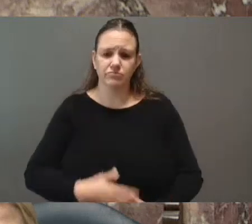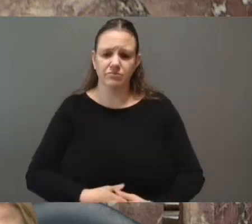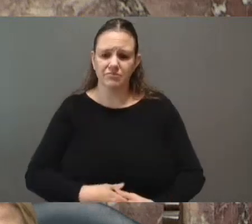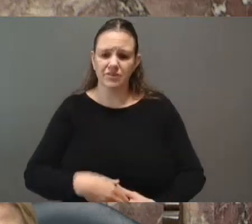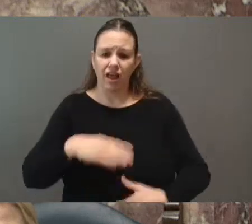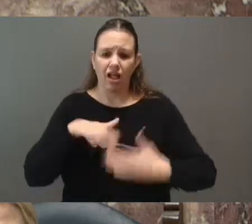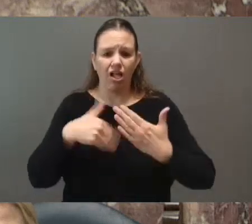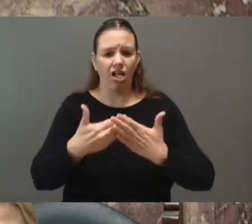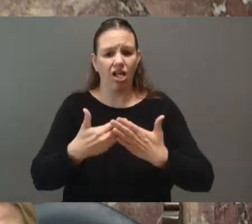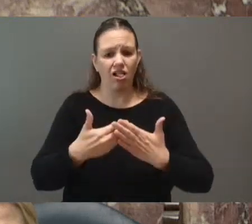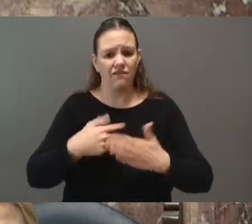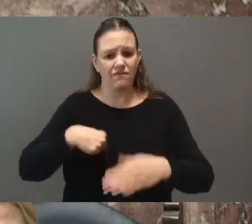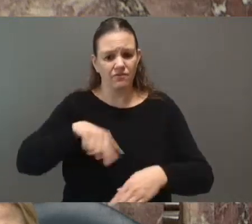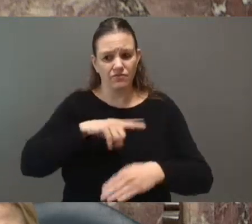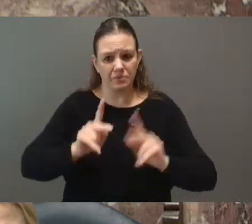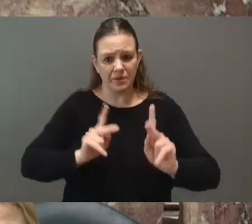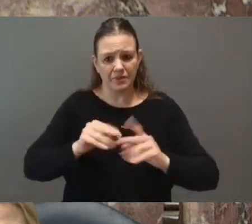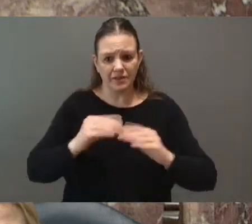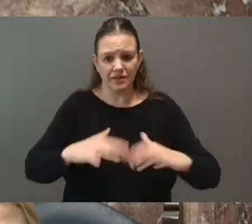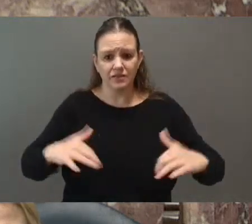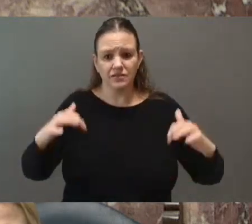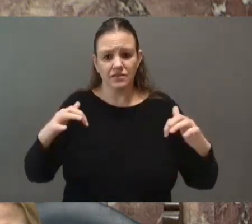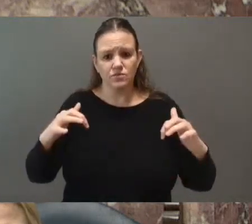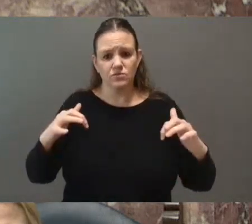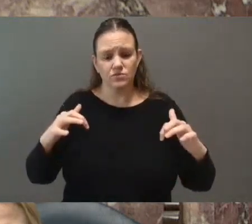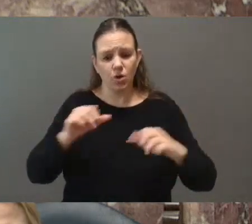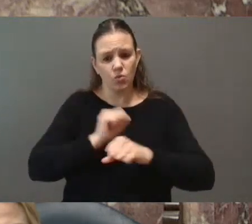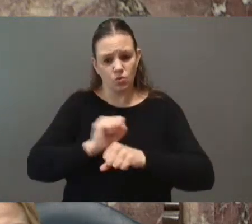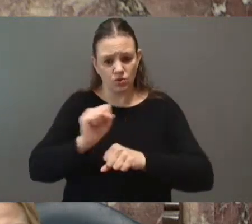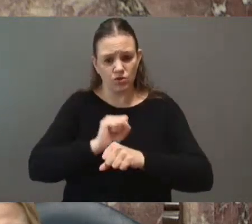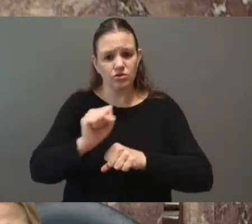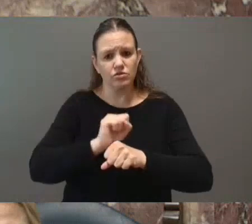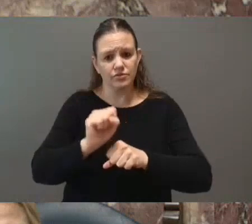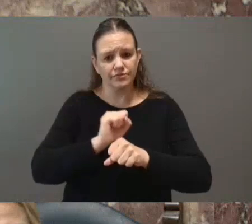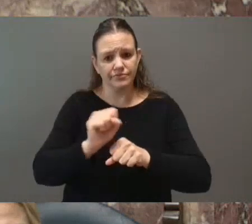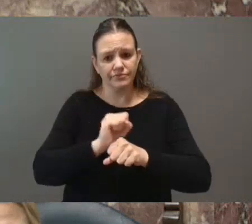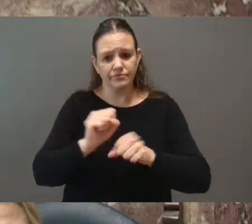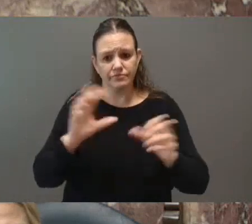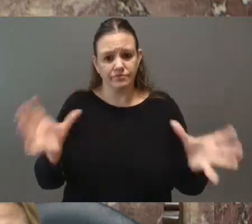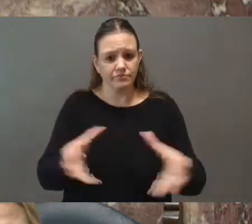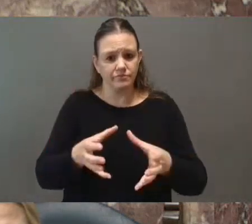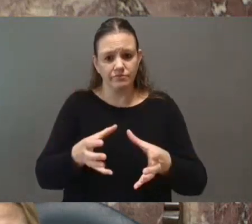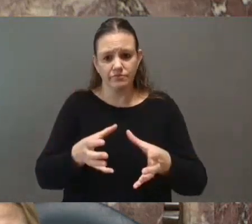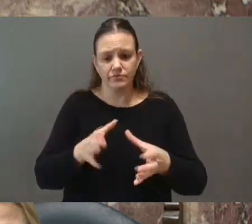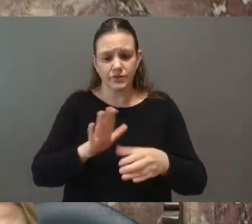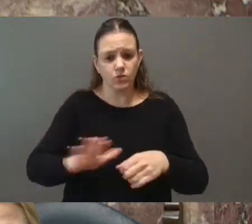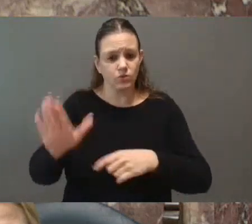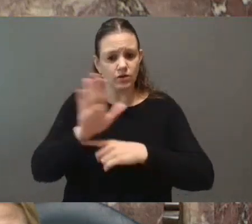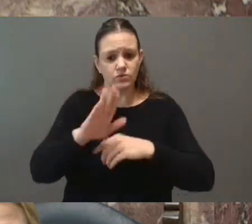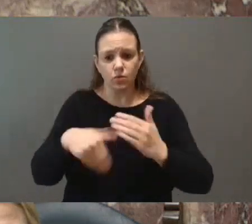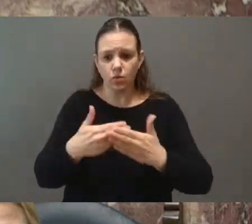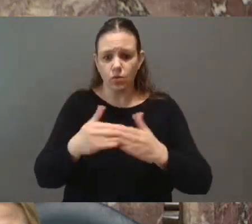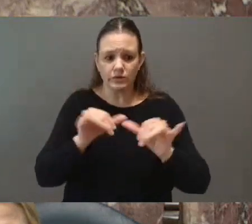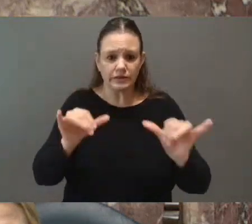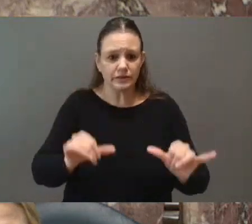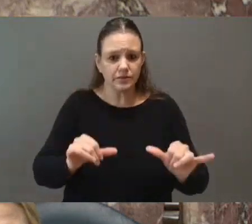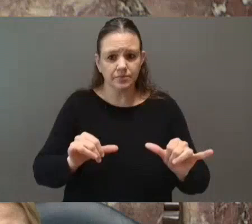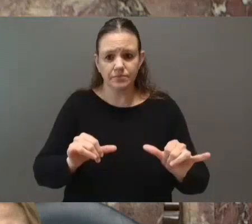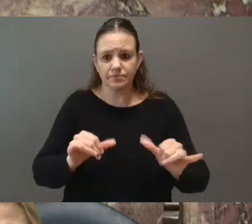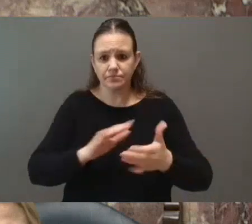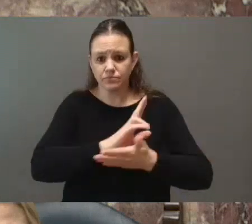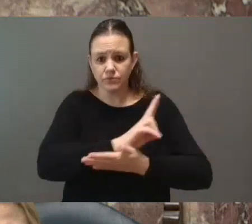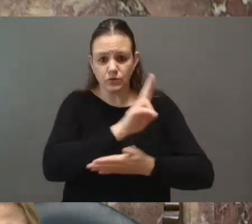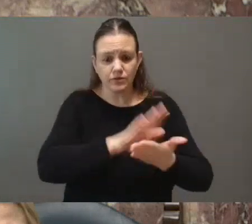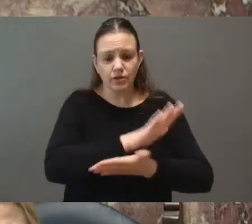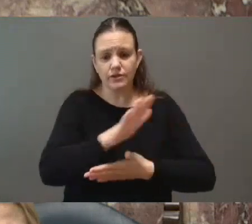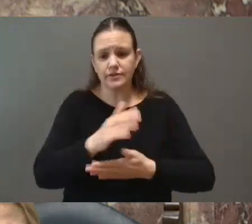working across all of our post-secondary system, across our health authorities and public health to ensure that we